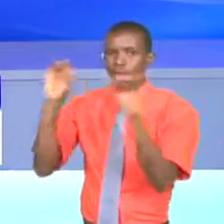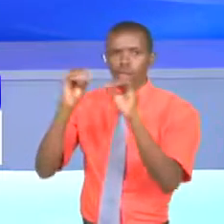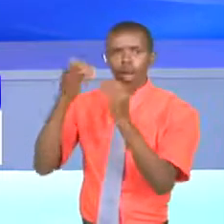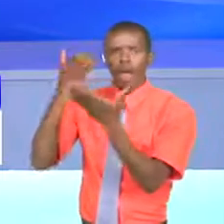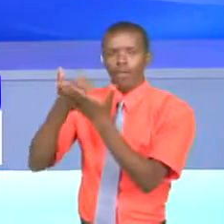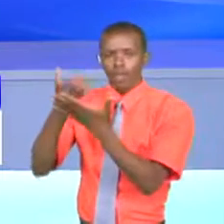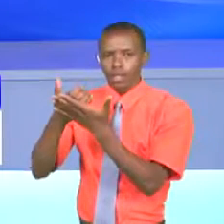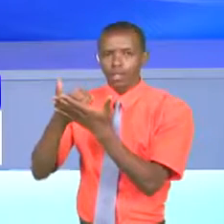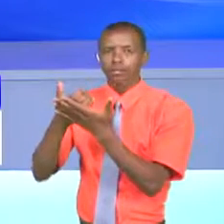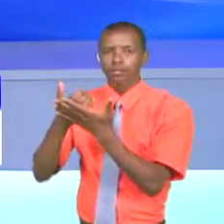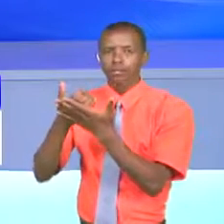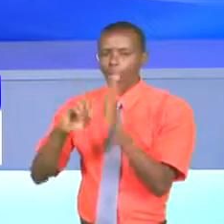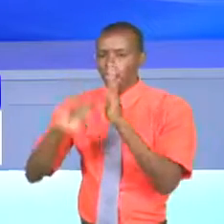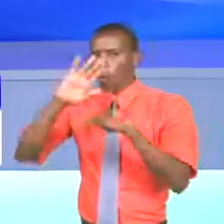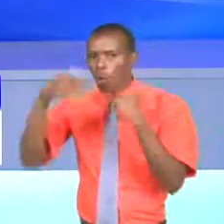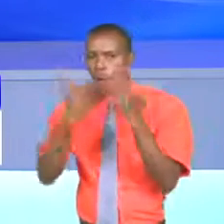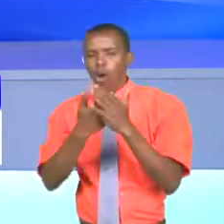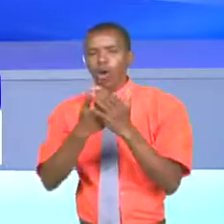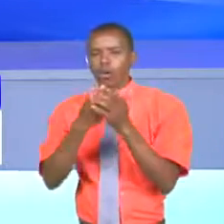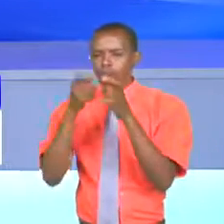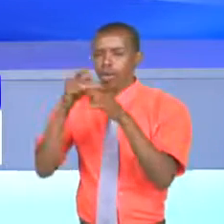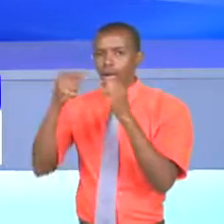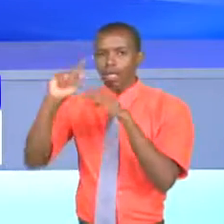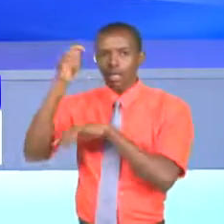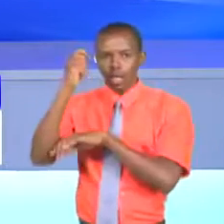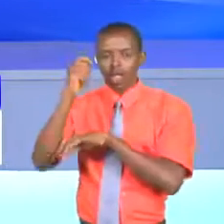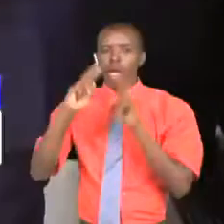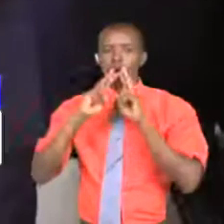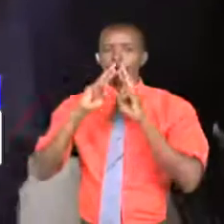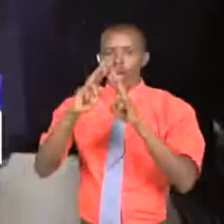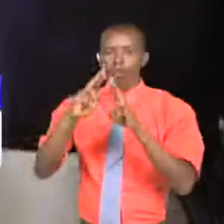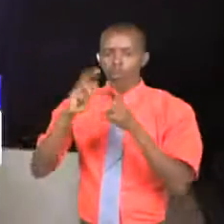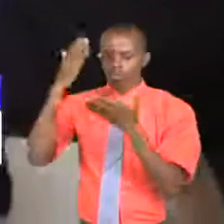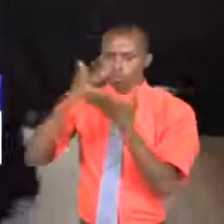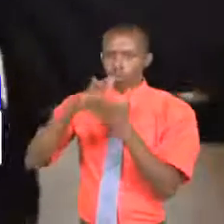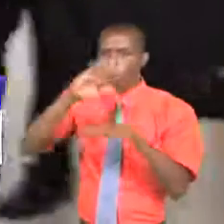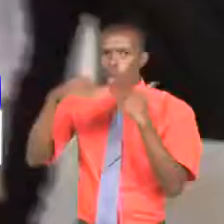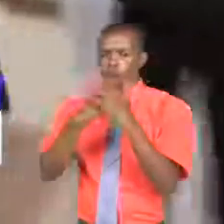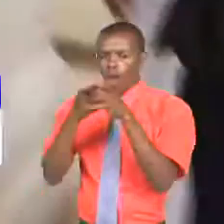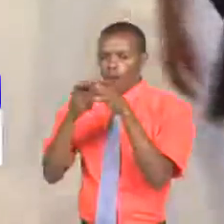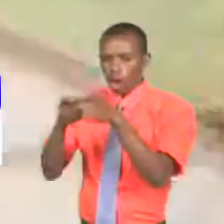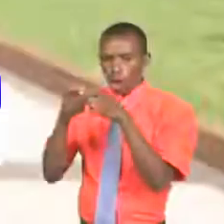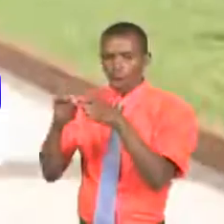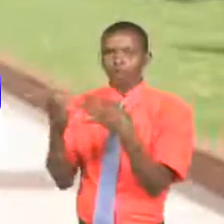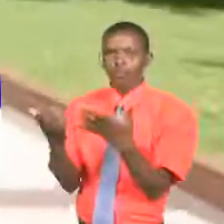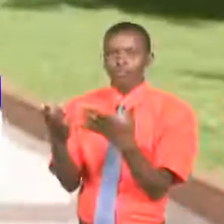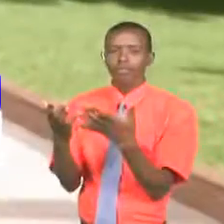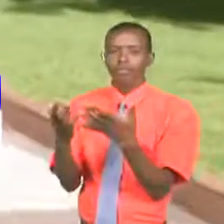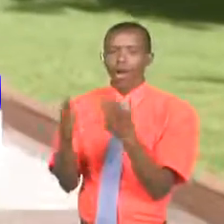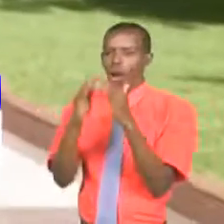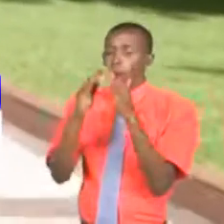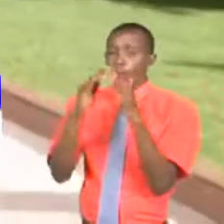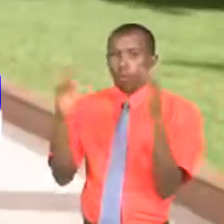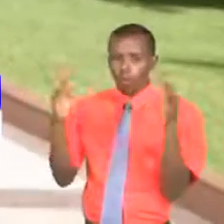of invalidating all allegations against Kenya. This report affirms that all the allegations are totally unfounded, and more